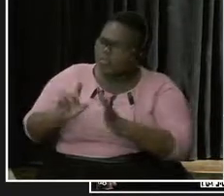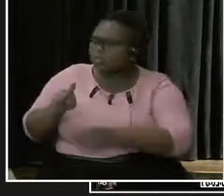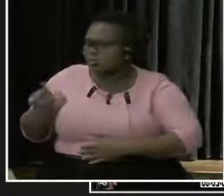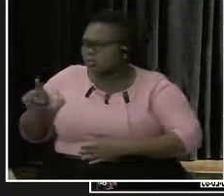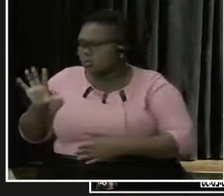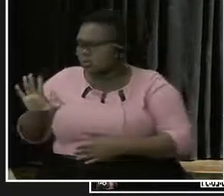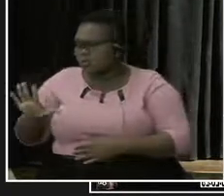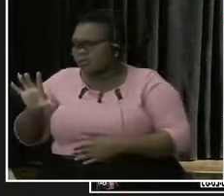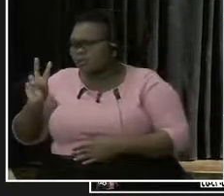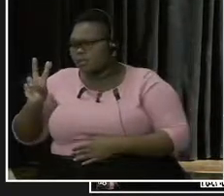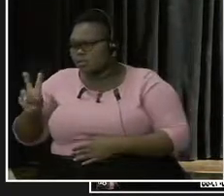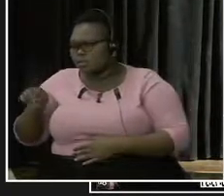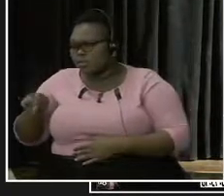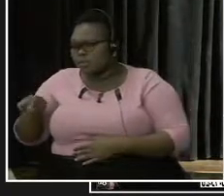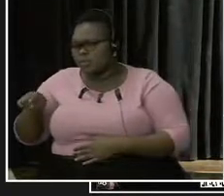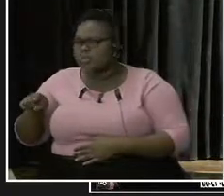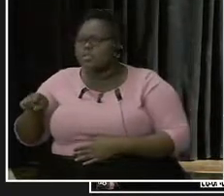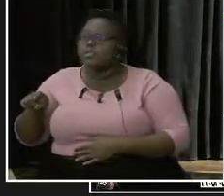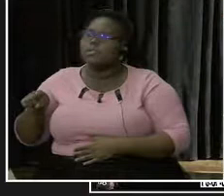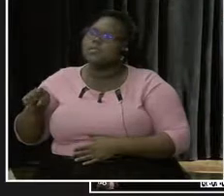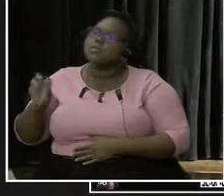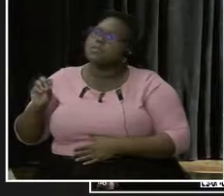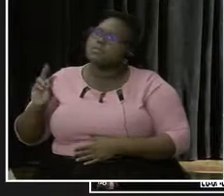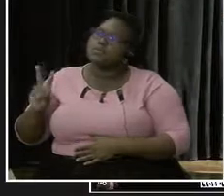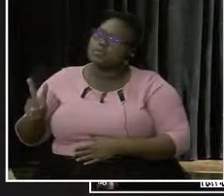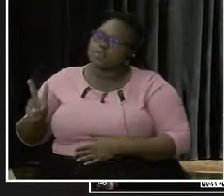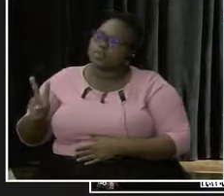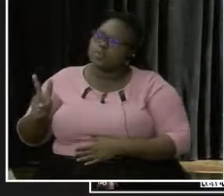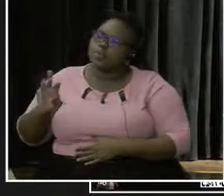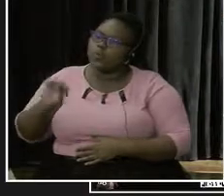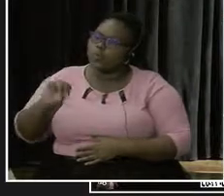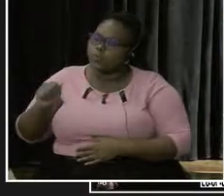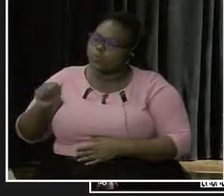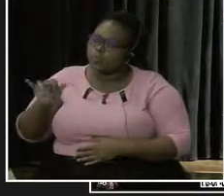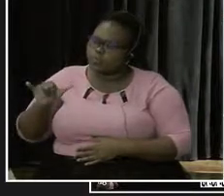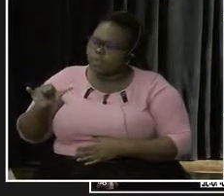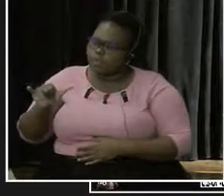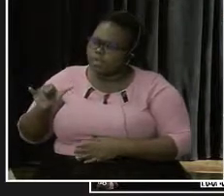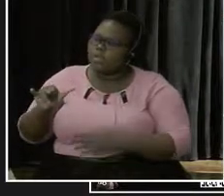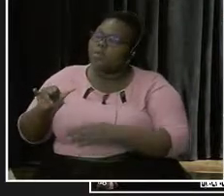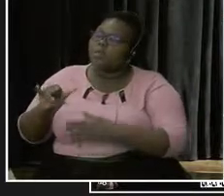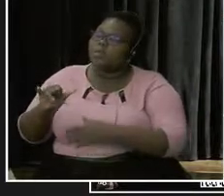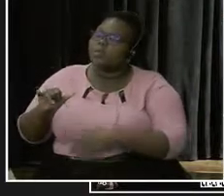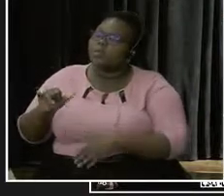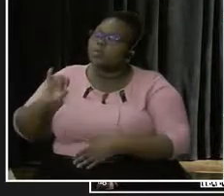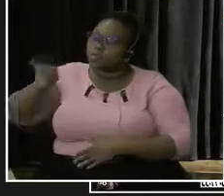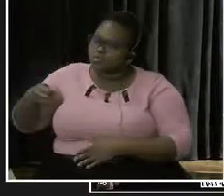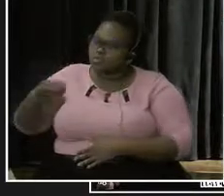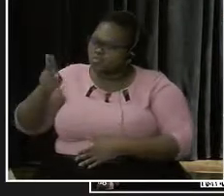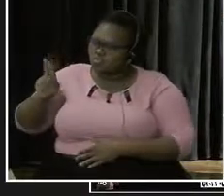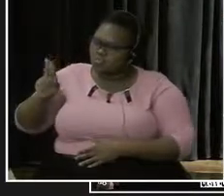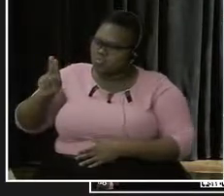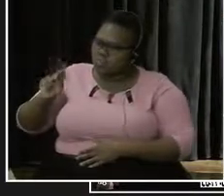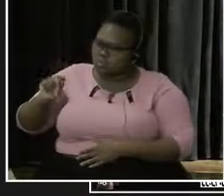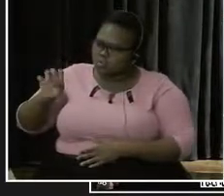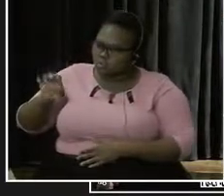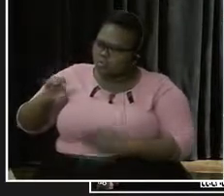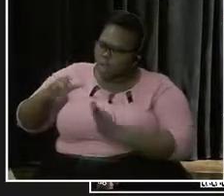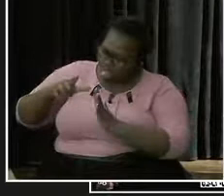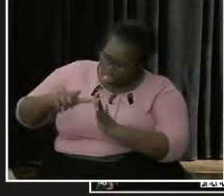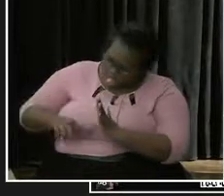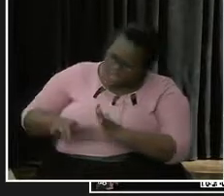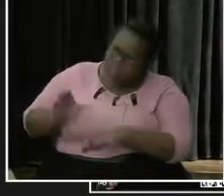52.04 in May, and further reduced to 49.01 in June. We have thus devised a strategy